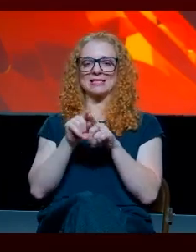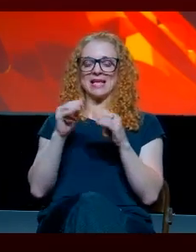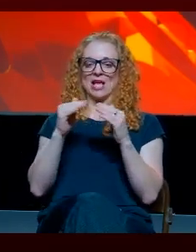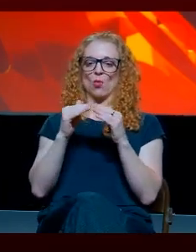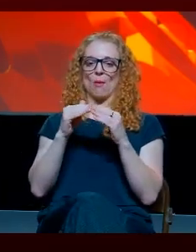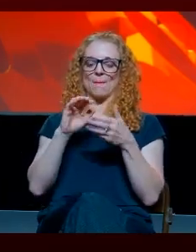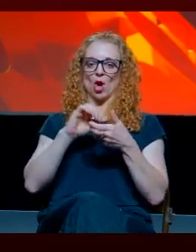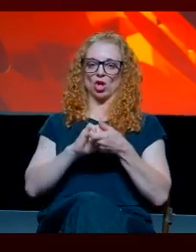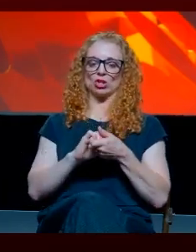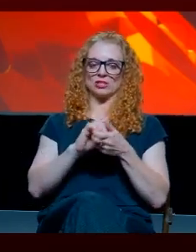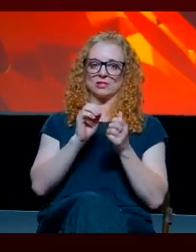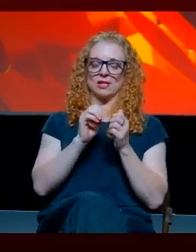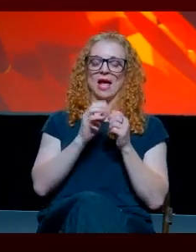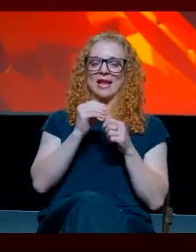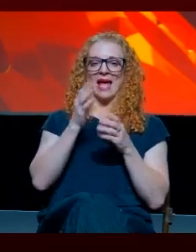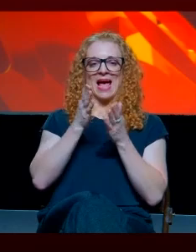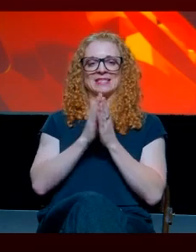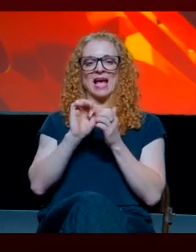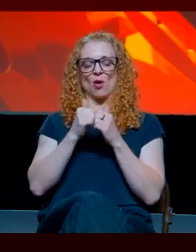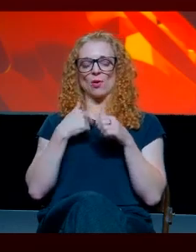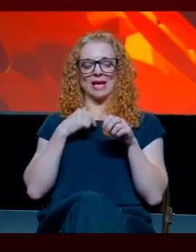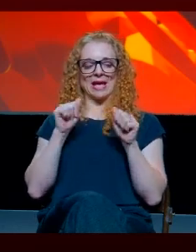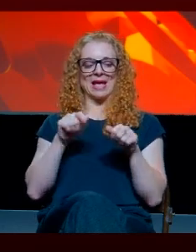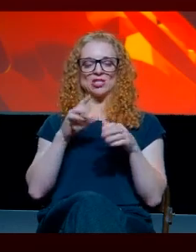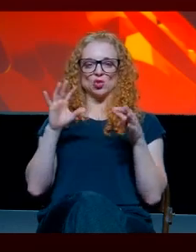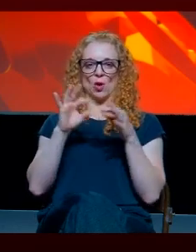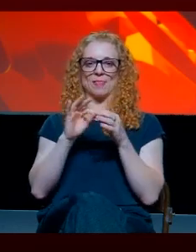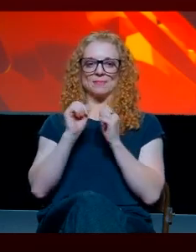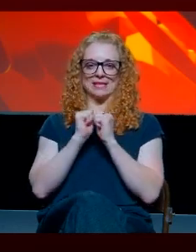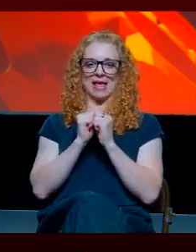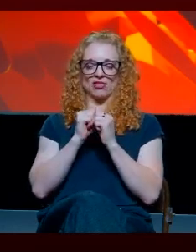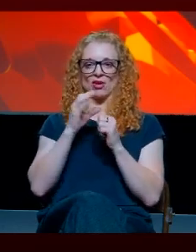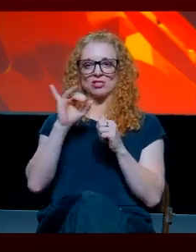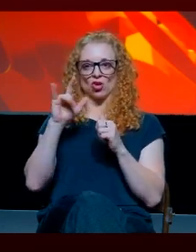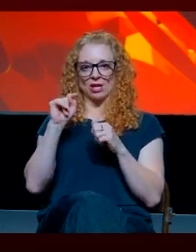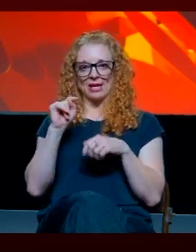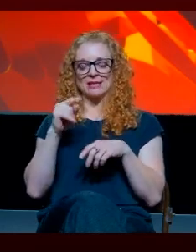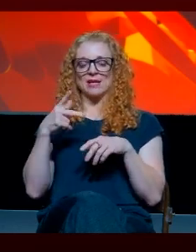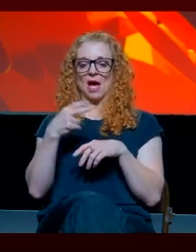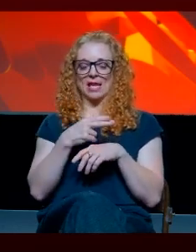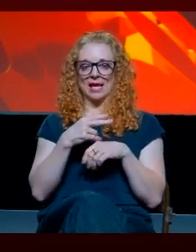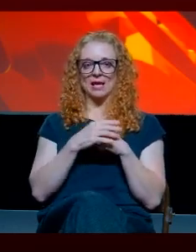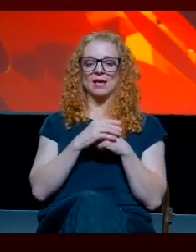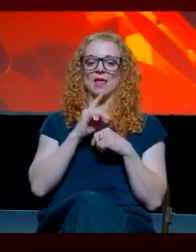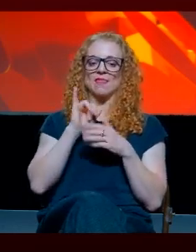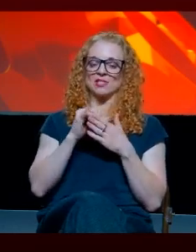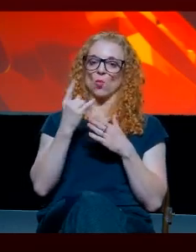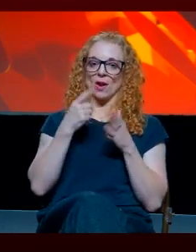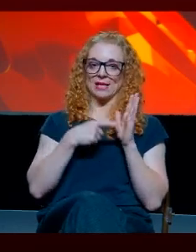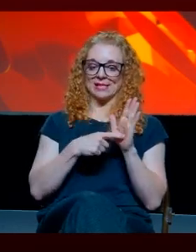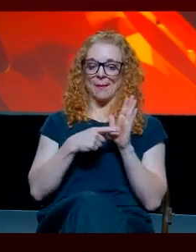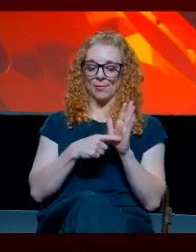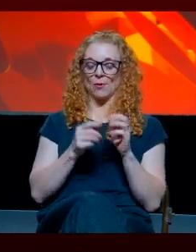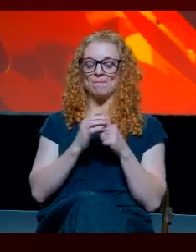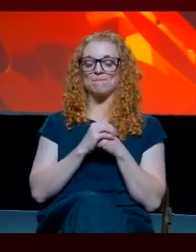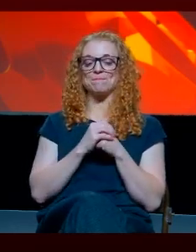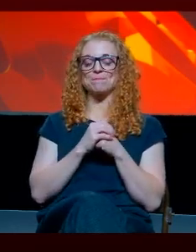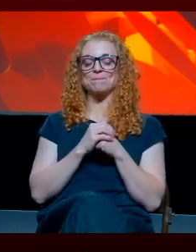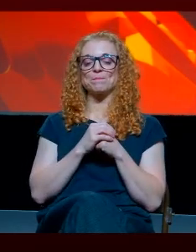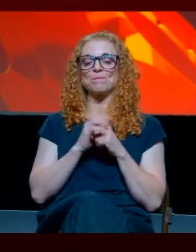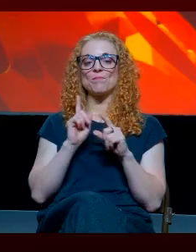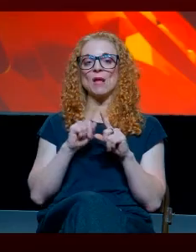partners and ask, how do we actually join them together? Circuit cutting is one example,